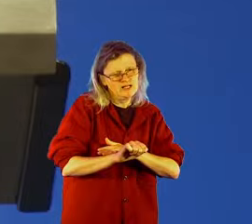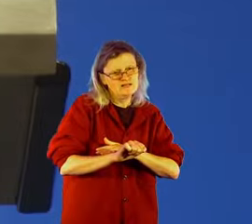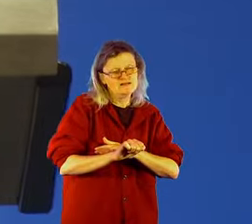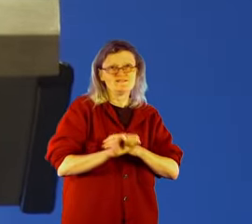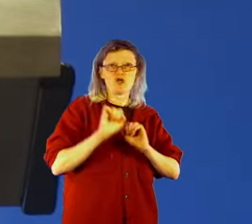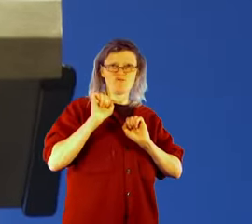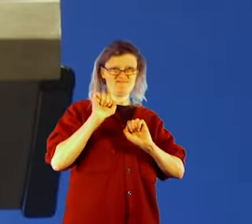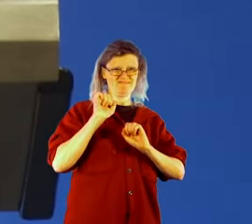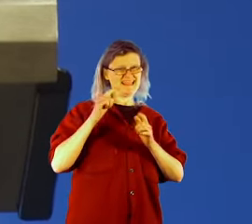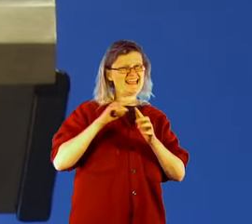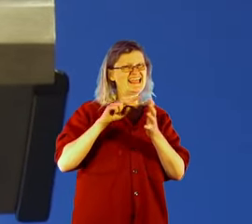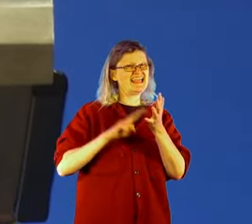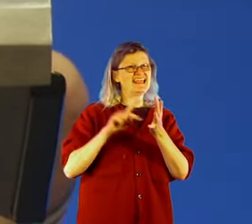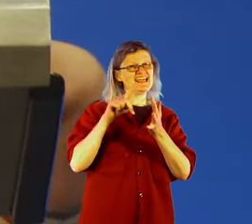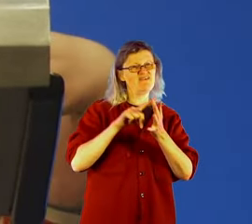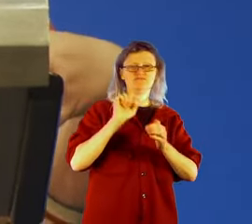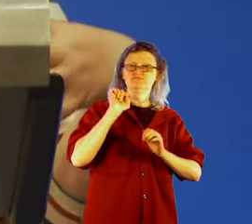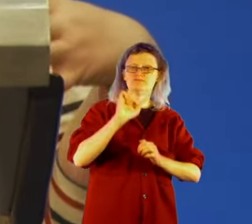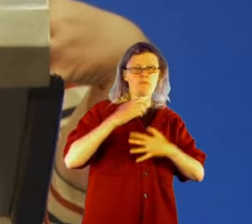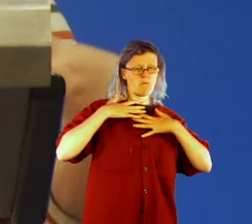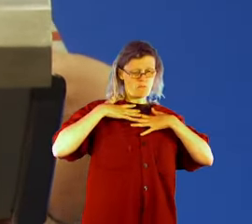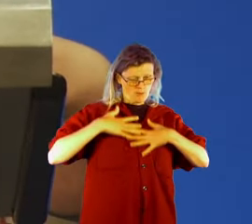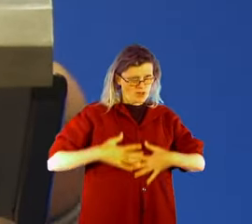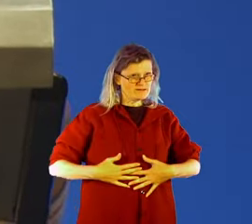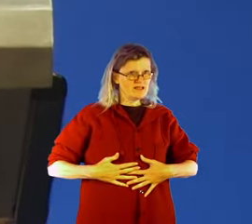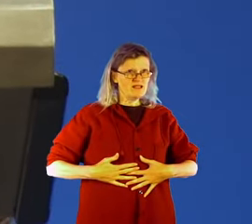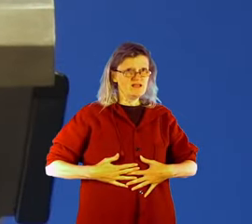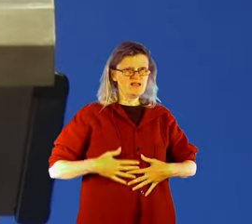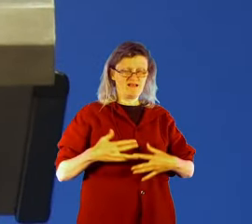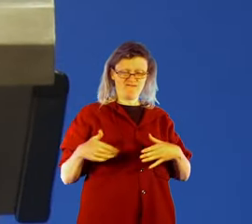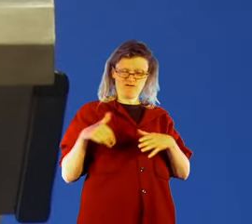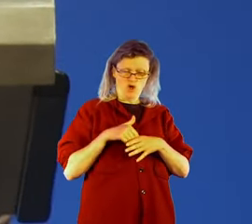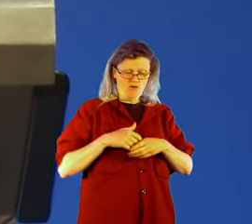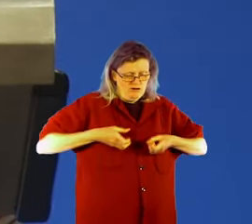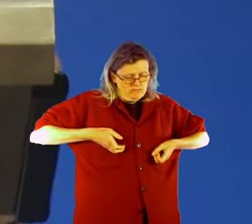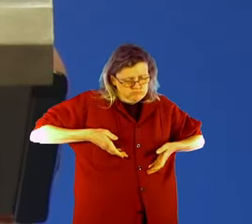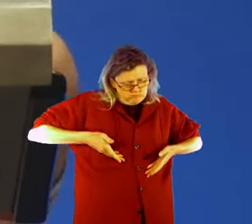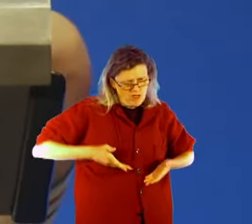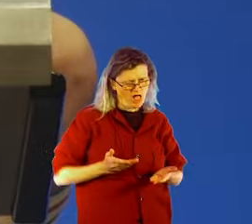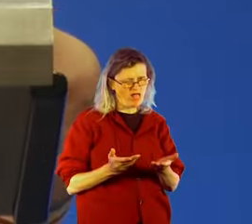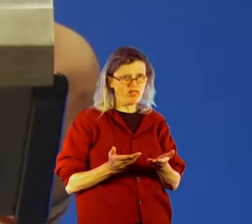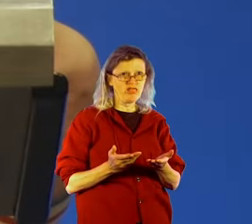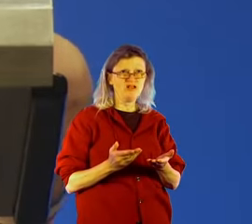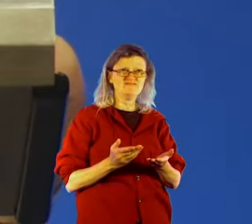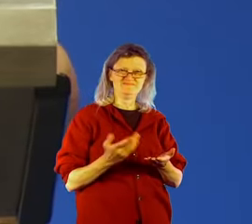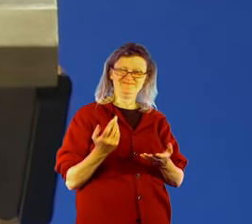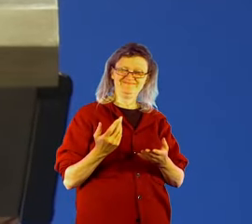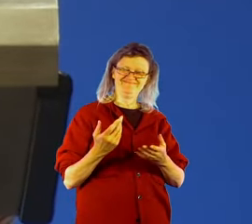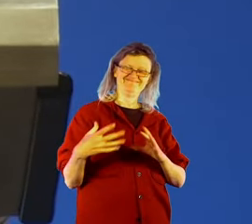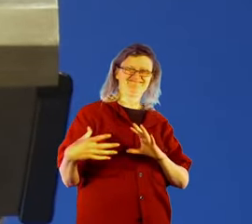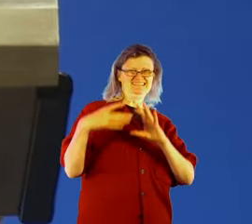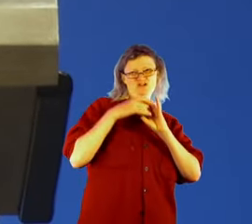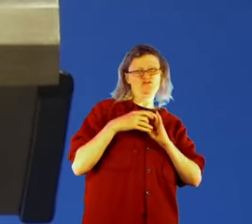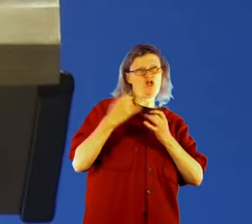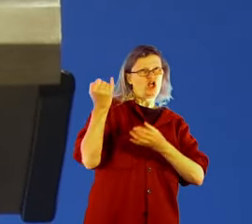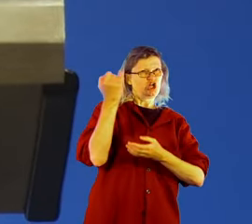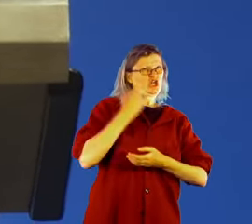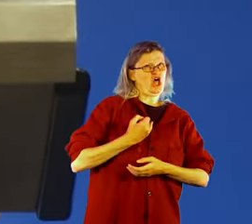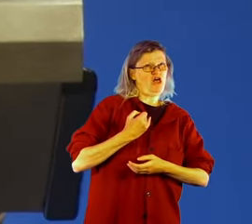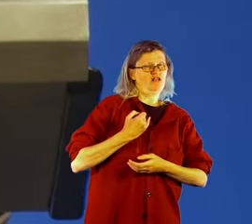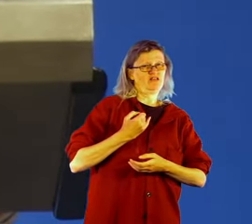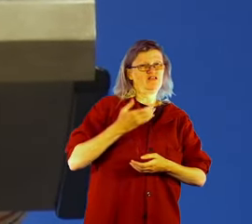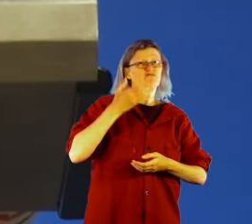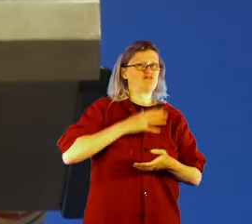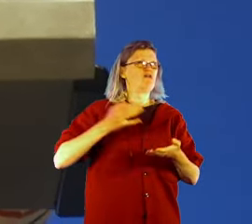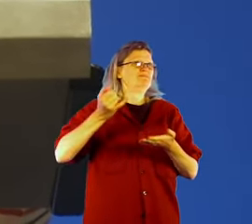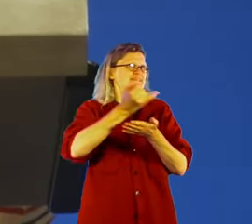say, her bodily functions involved in giving birth are affected by the curse put on humanity as a